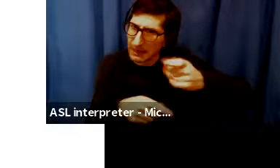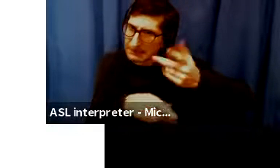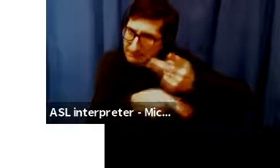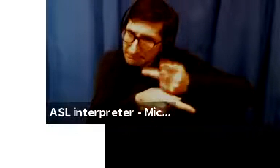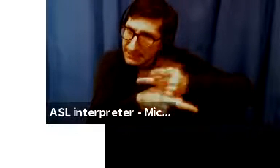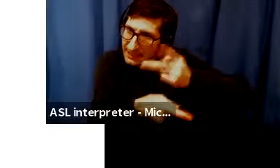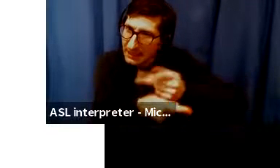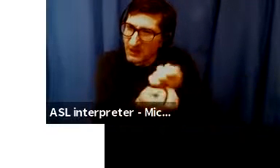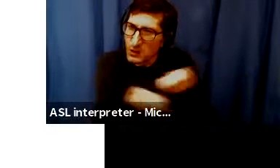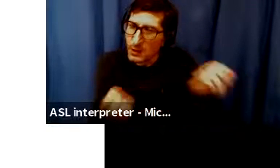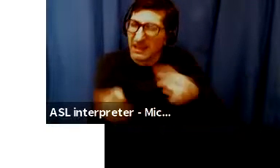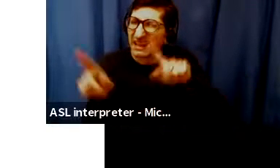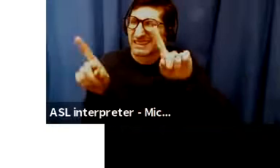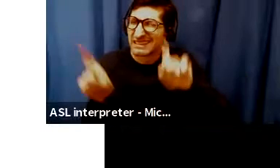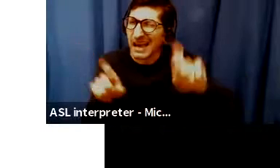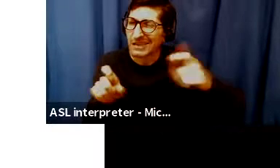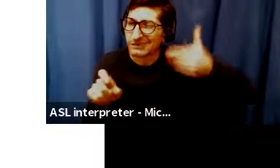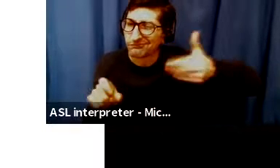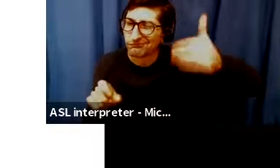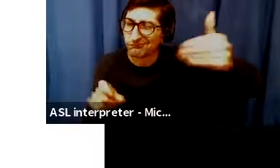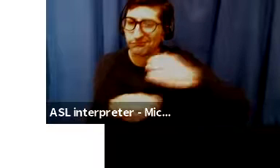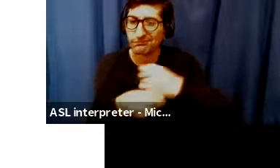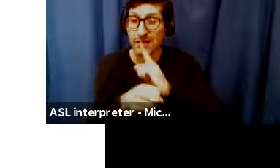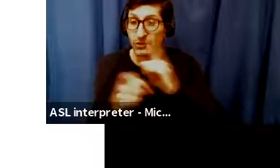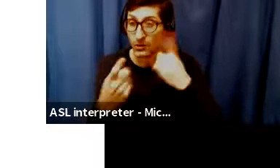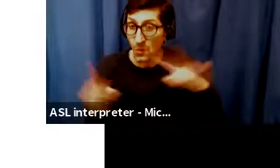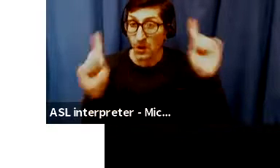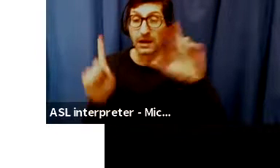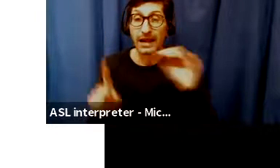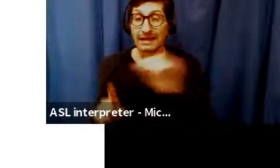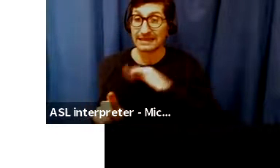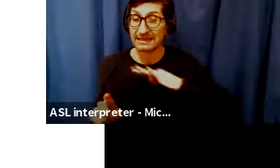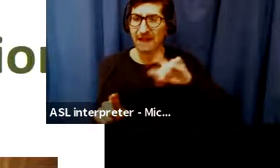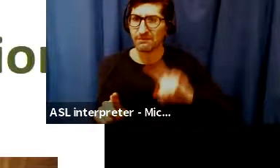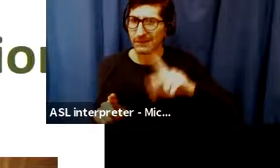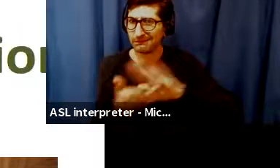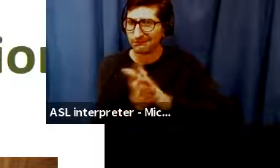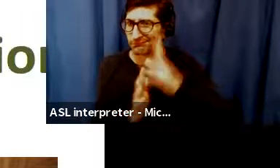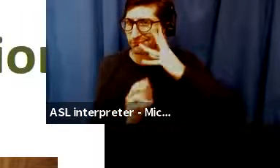um, periodically, and staff need to know how to use them.